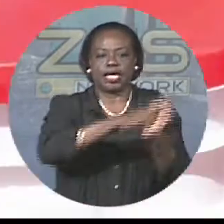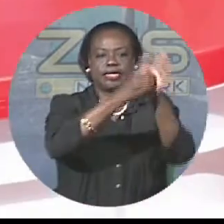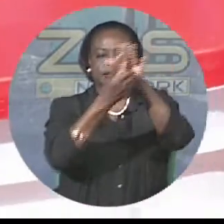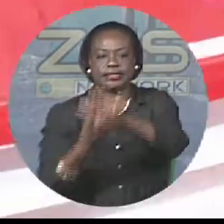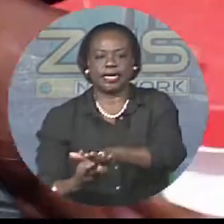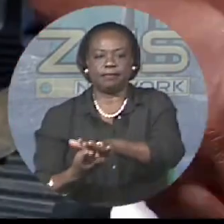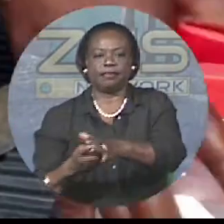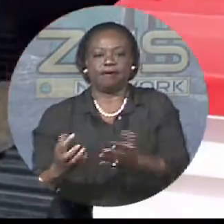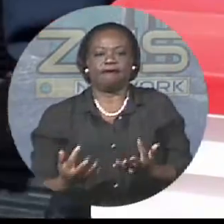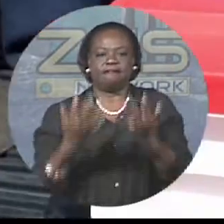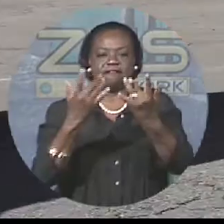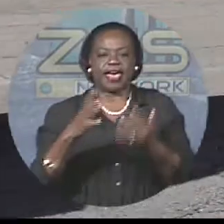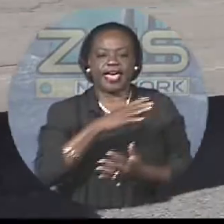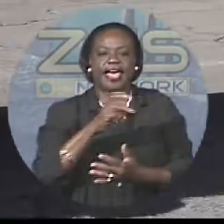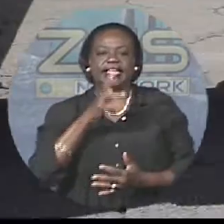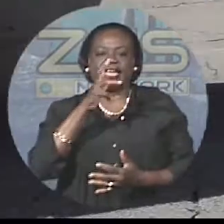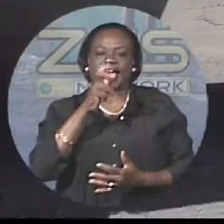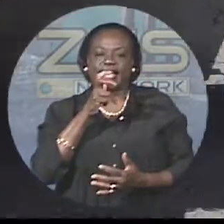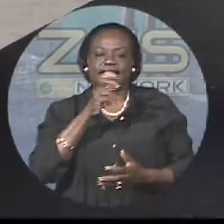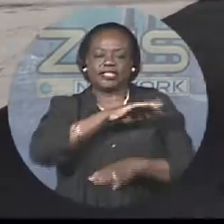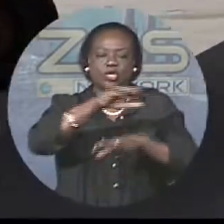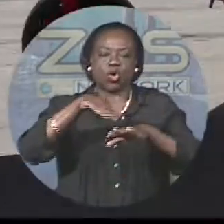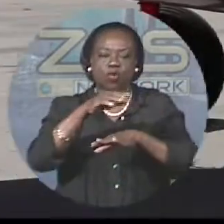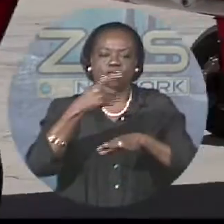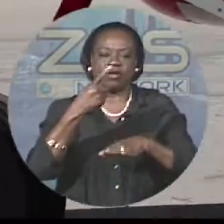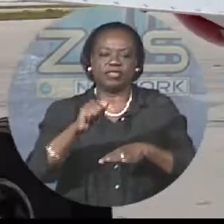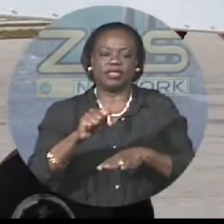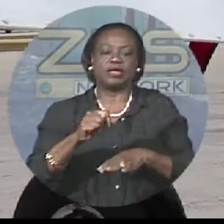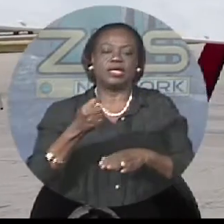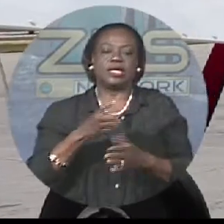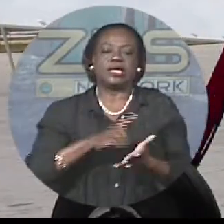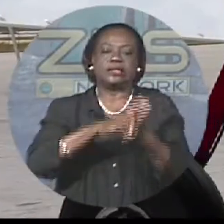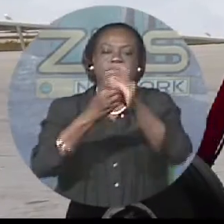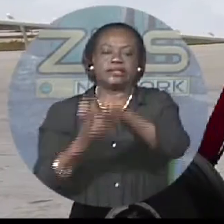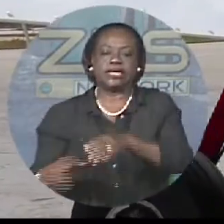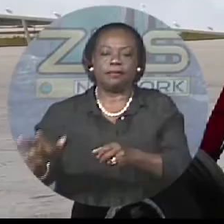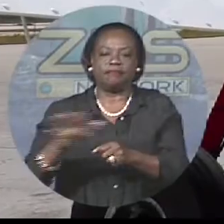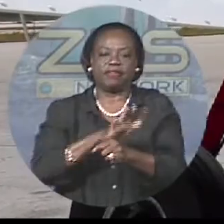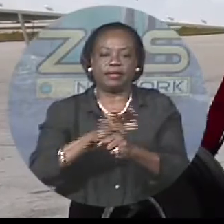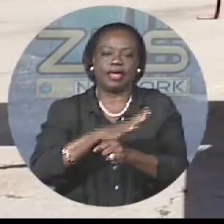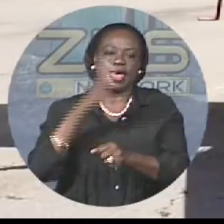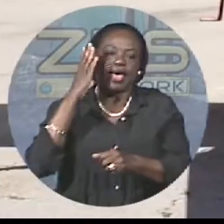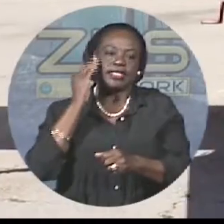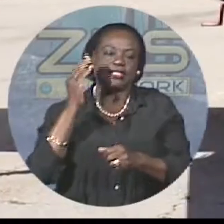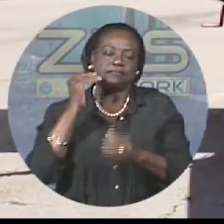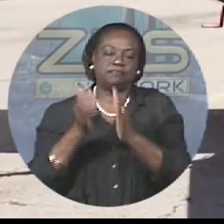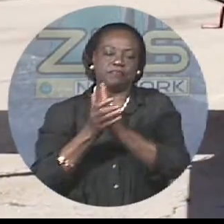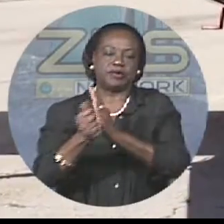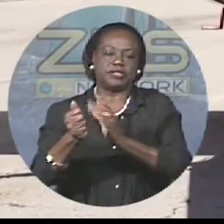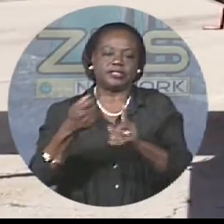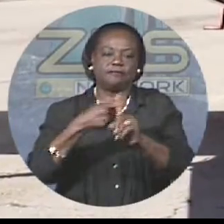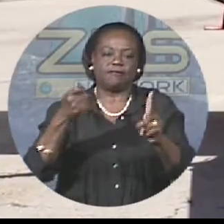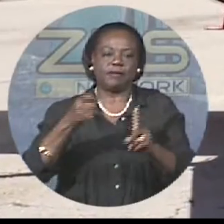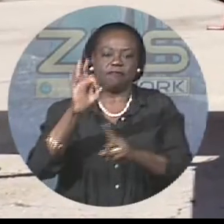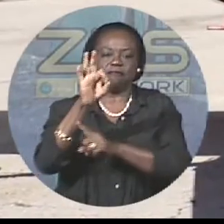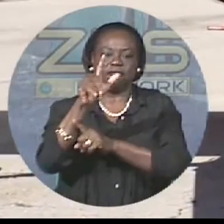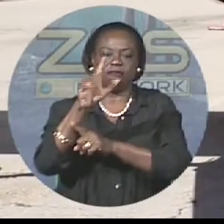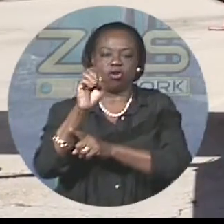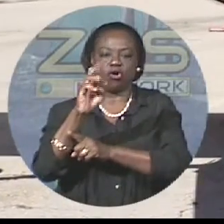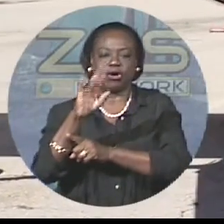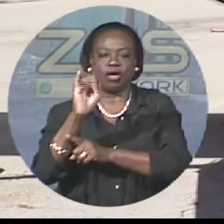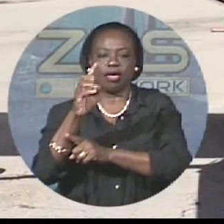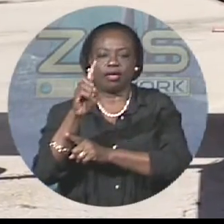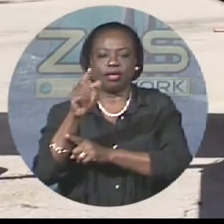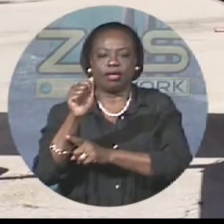which is expected to retard that lingering fire. International experts from Florida have been engaged to carry out the aerial firefighting work, which